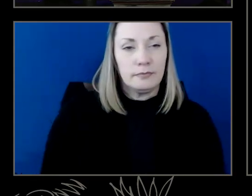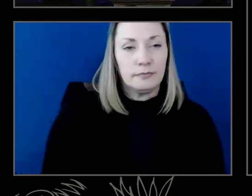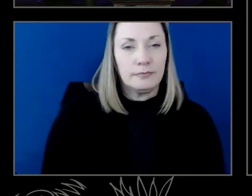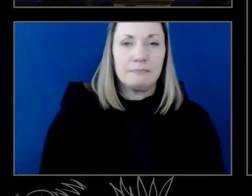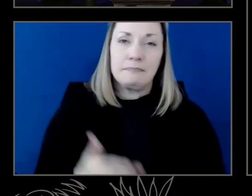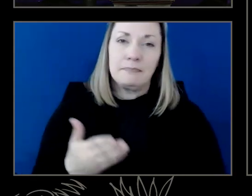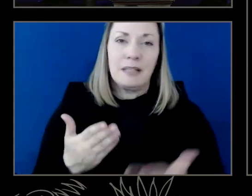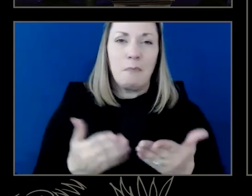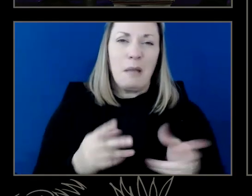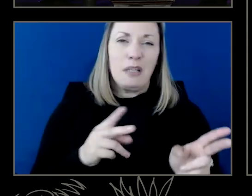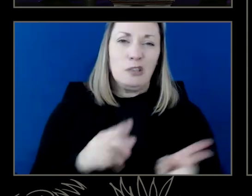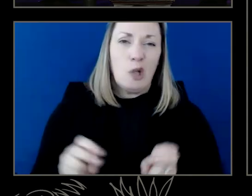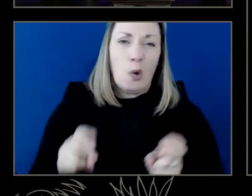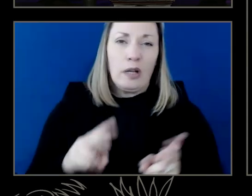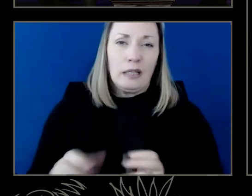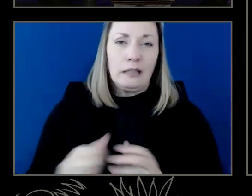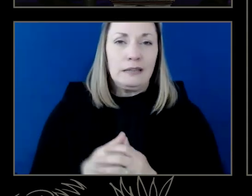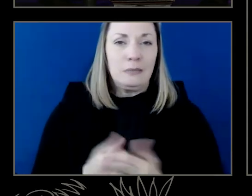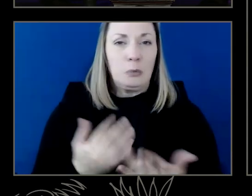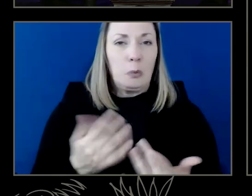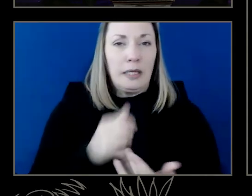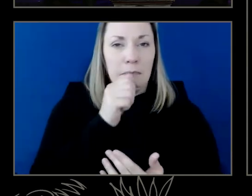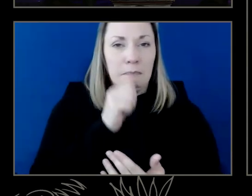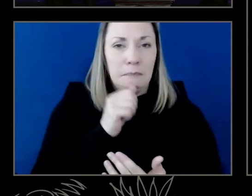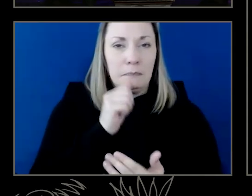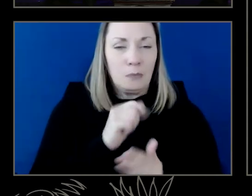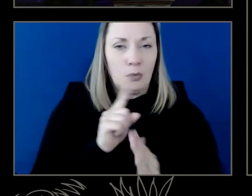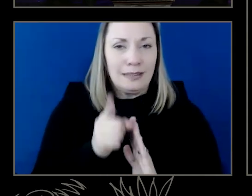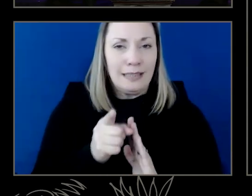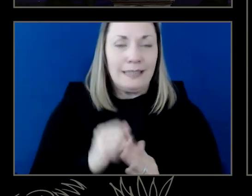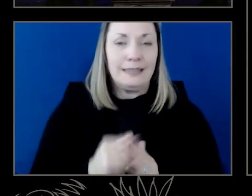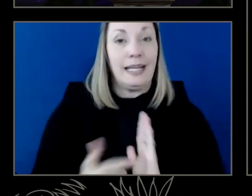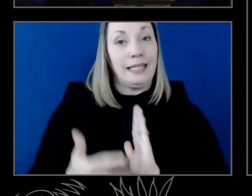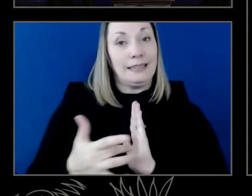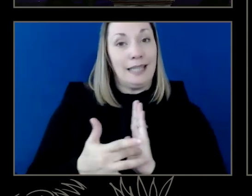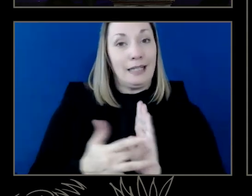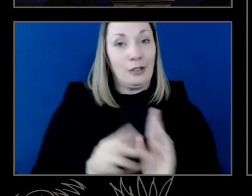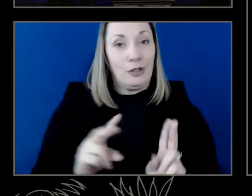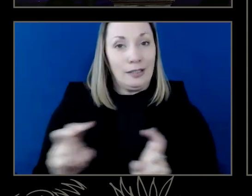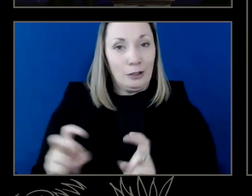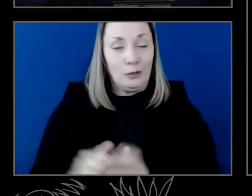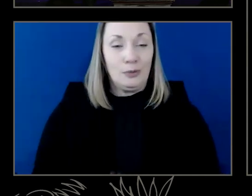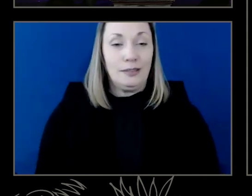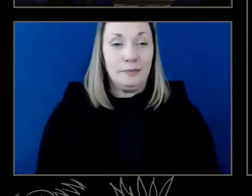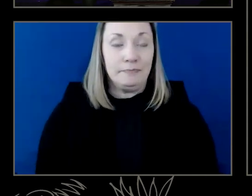Maybe it's the internet. Give me a second. Technical issues.